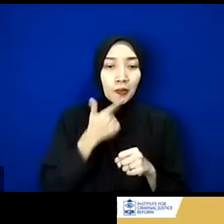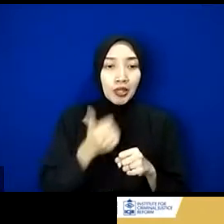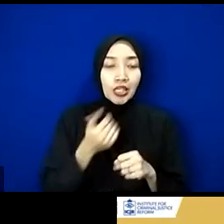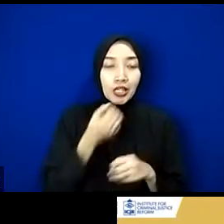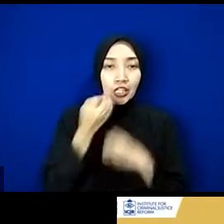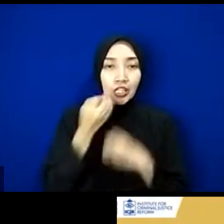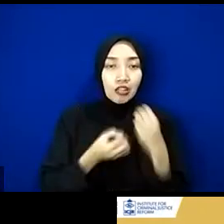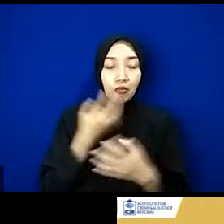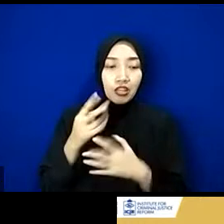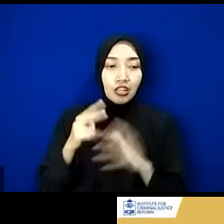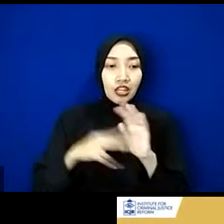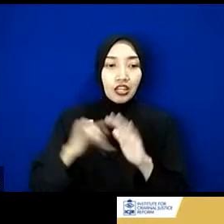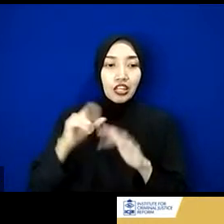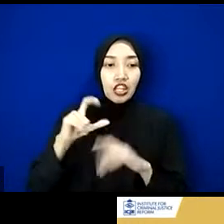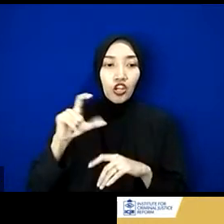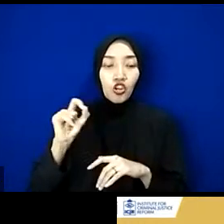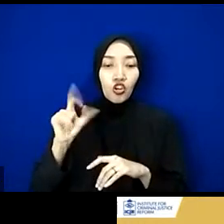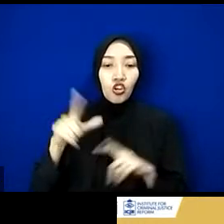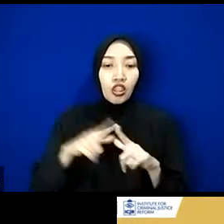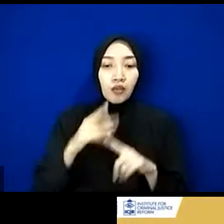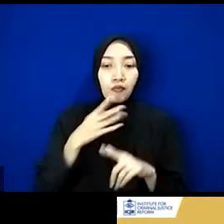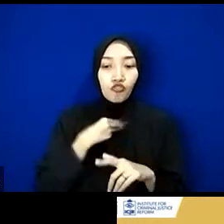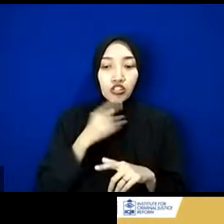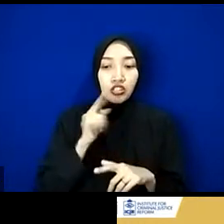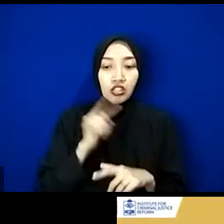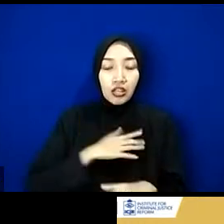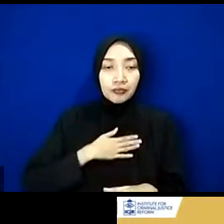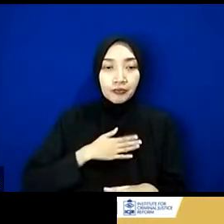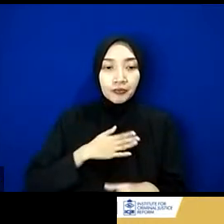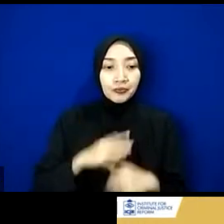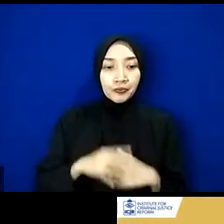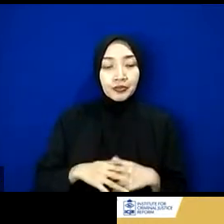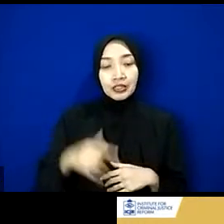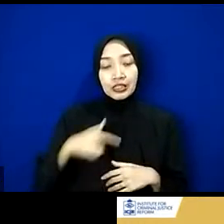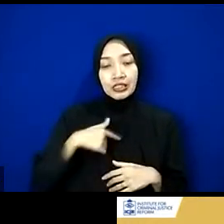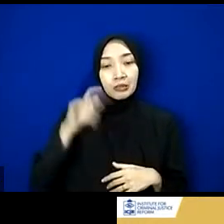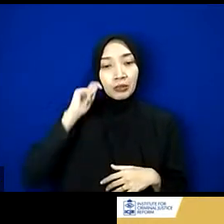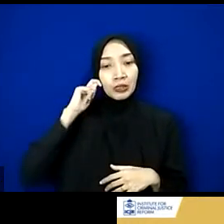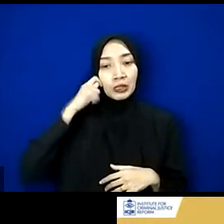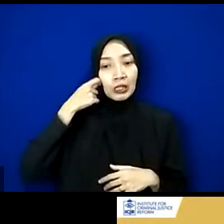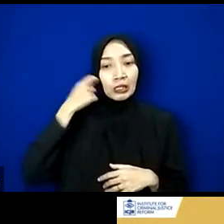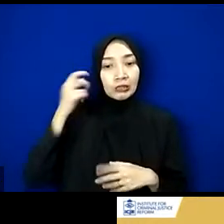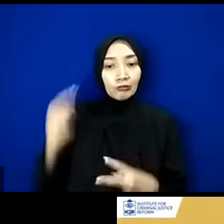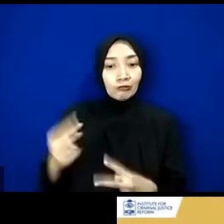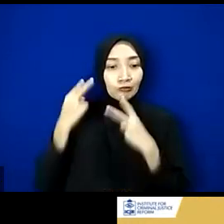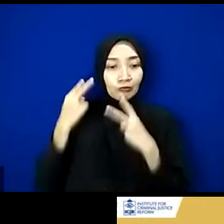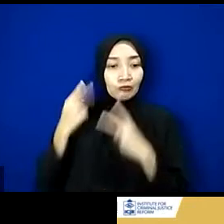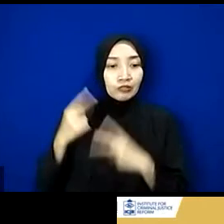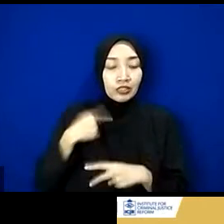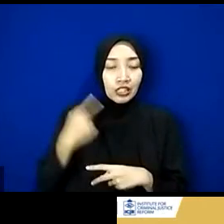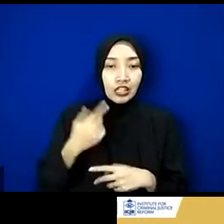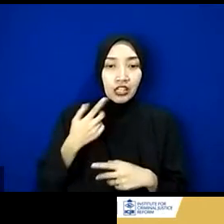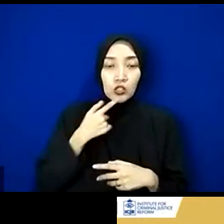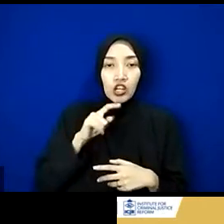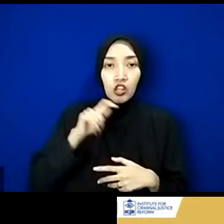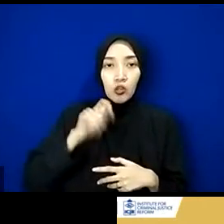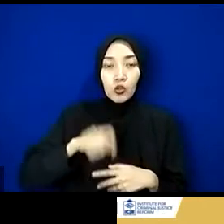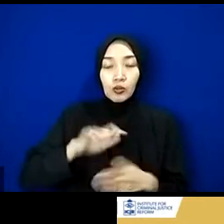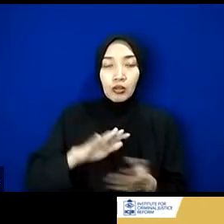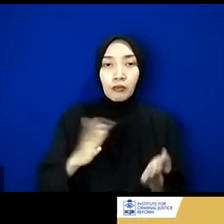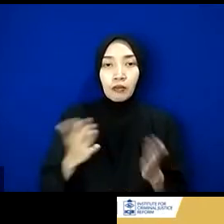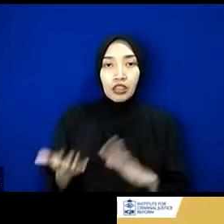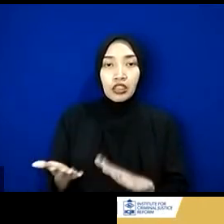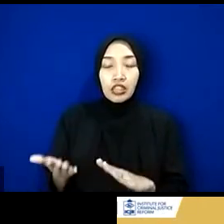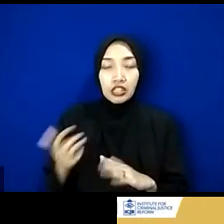you reminded us that death penalty is irreversible, and thank you for that. And you also mentioned that abolition